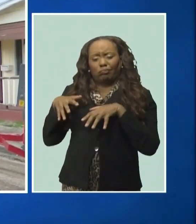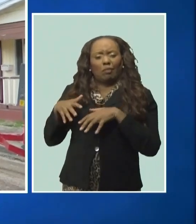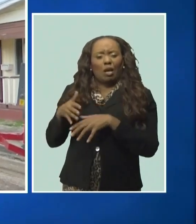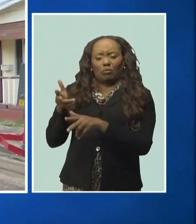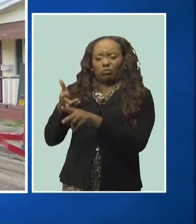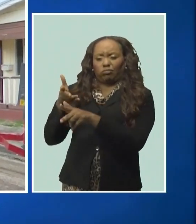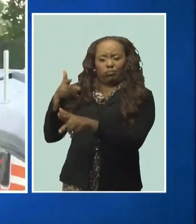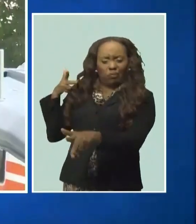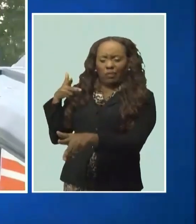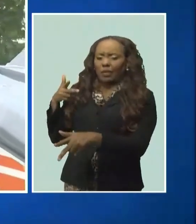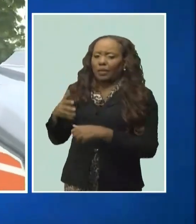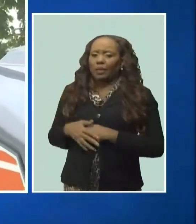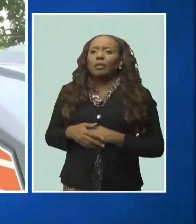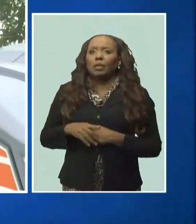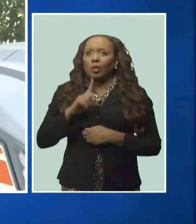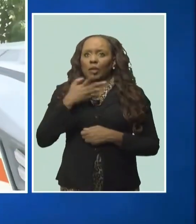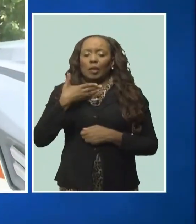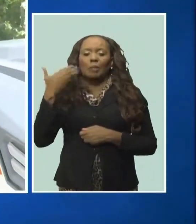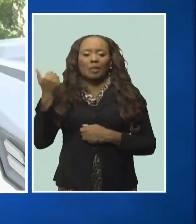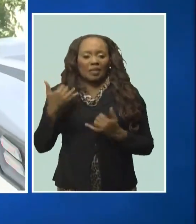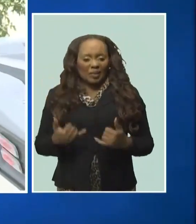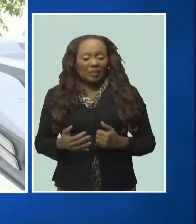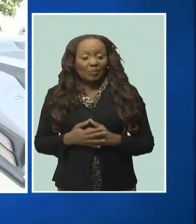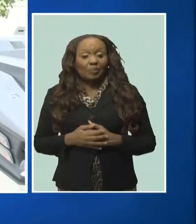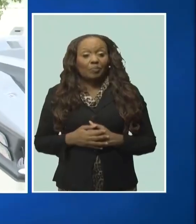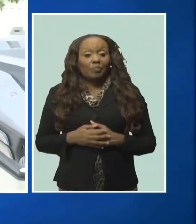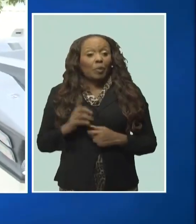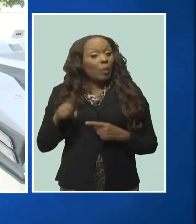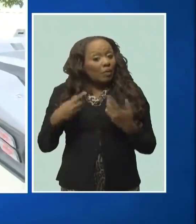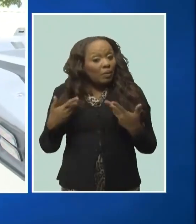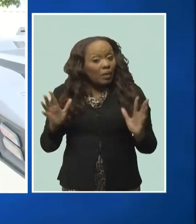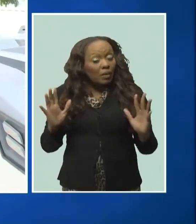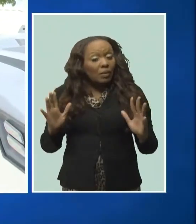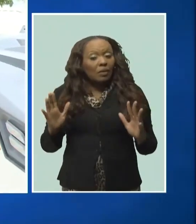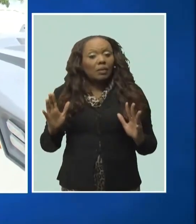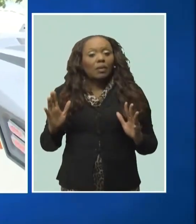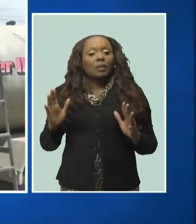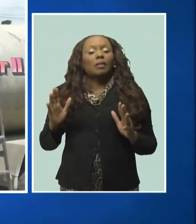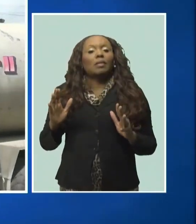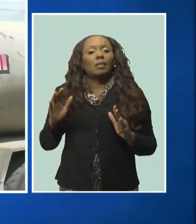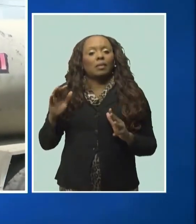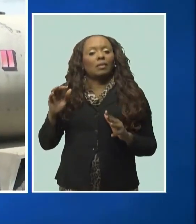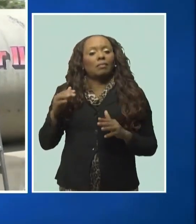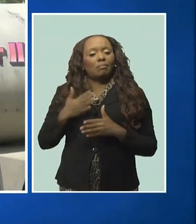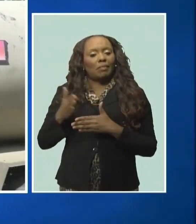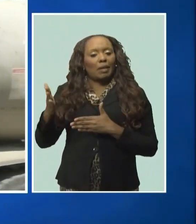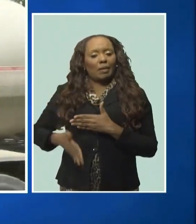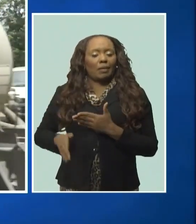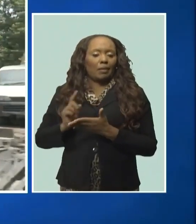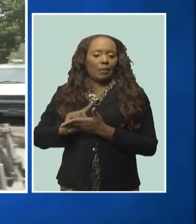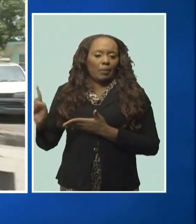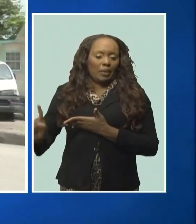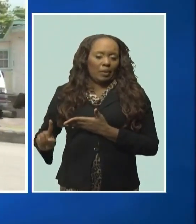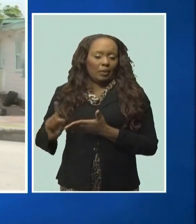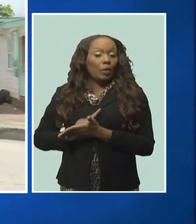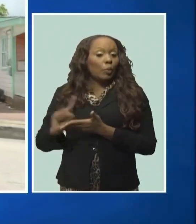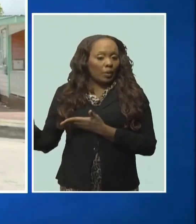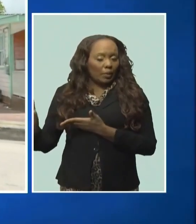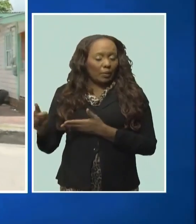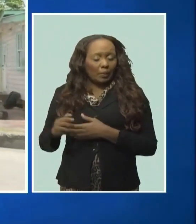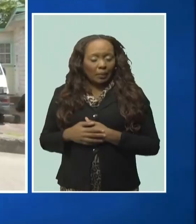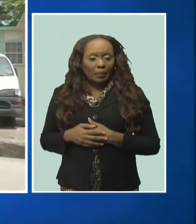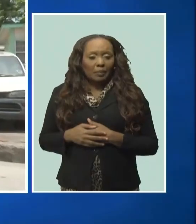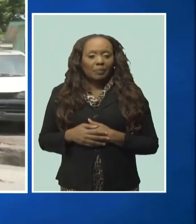everything is to the best. Workmen on the project say it should be completed by the end of the week. Trevor Thorpe, CBC